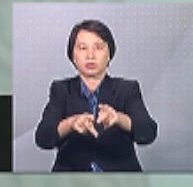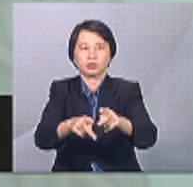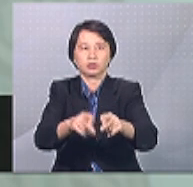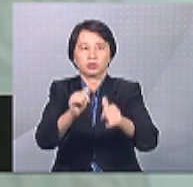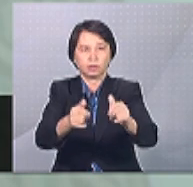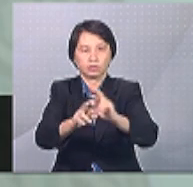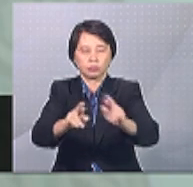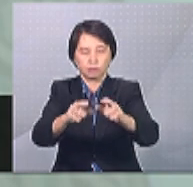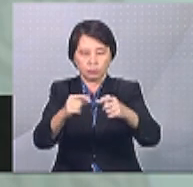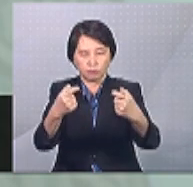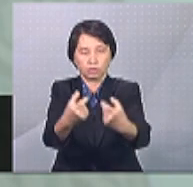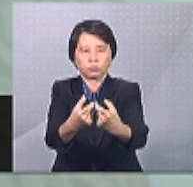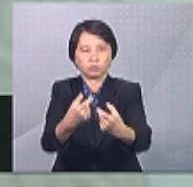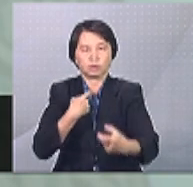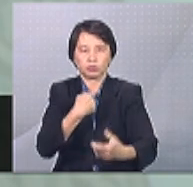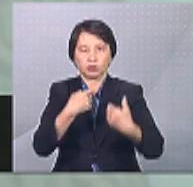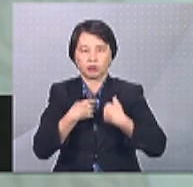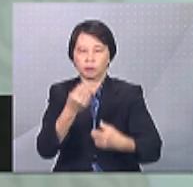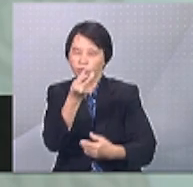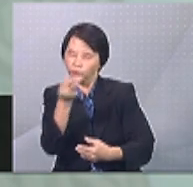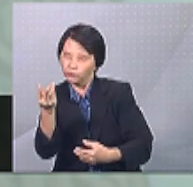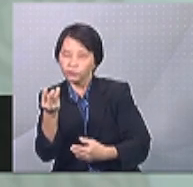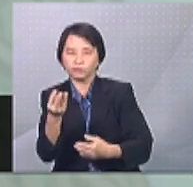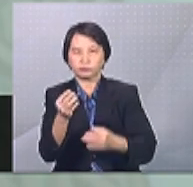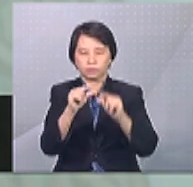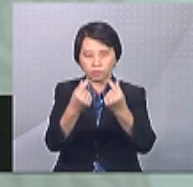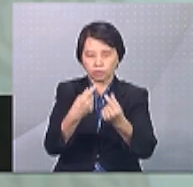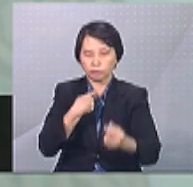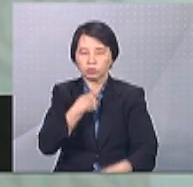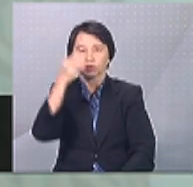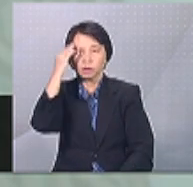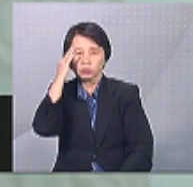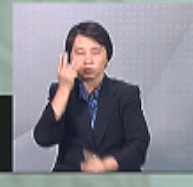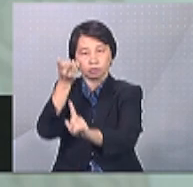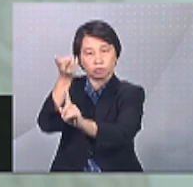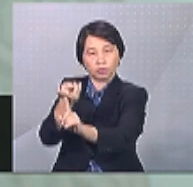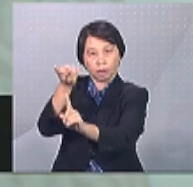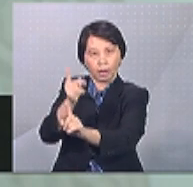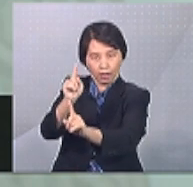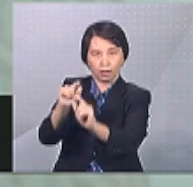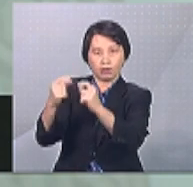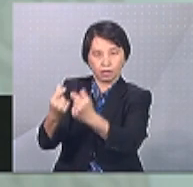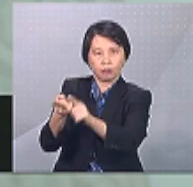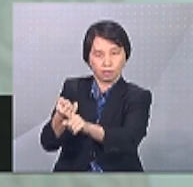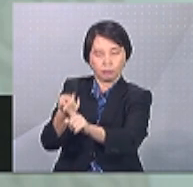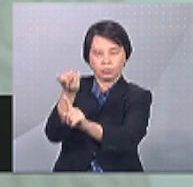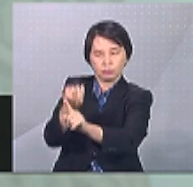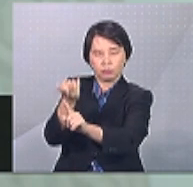high-risk group. So we do have a few targets. For example, we all know that Jemaah Tabligh is one of them. They consist